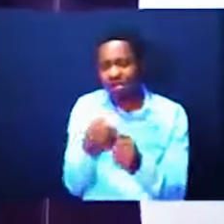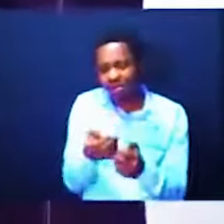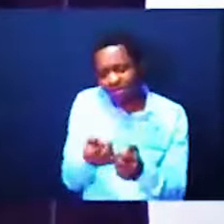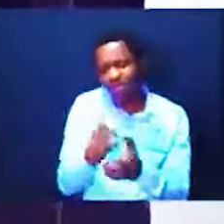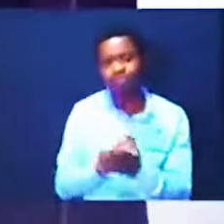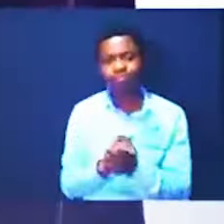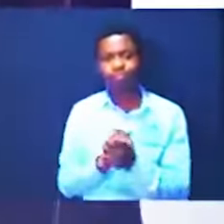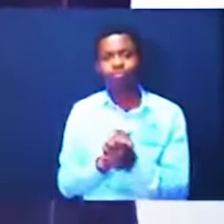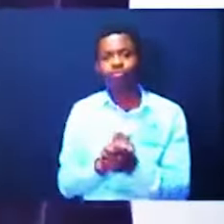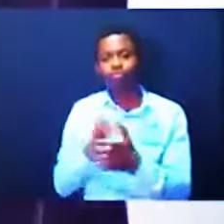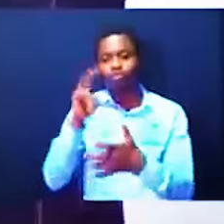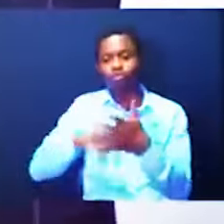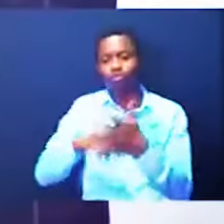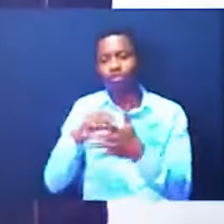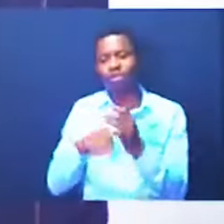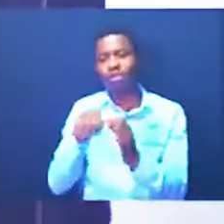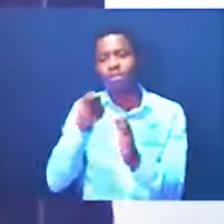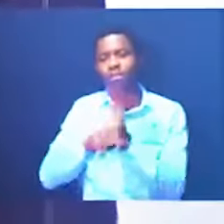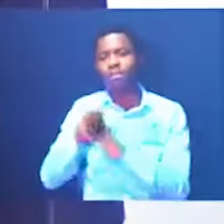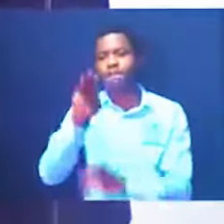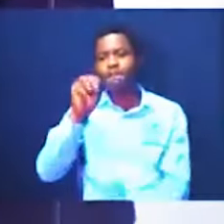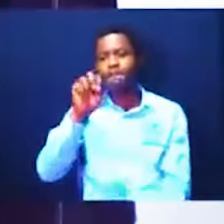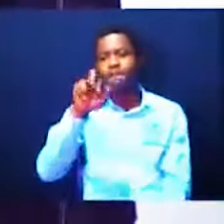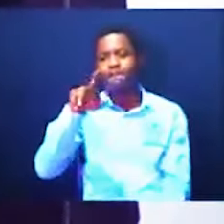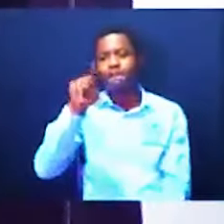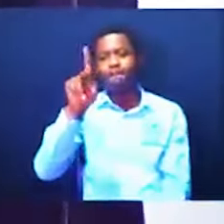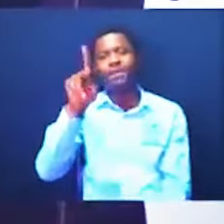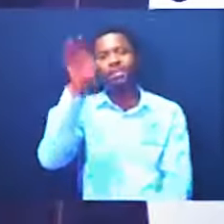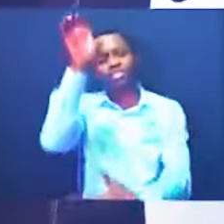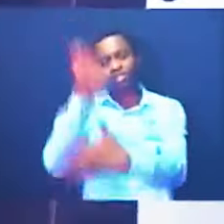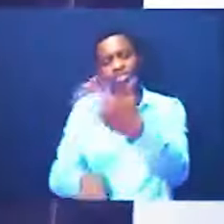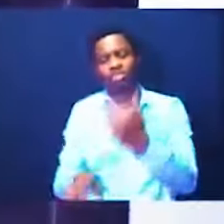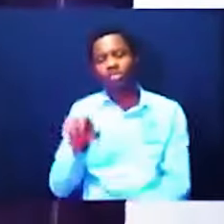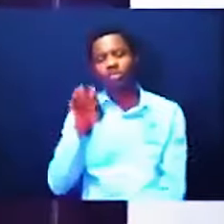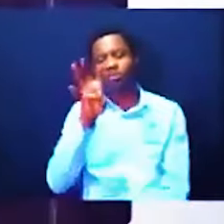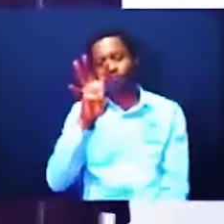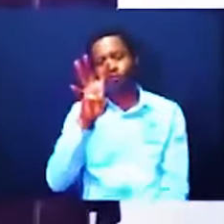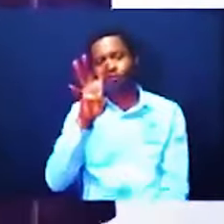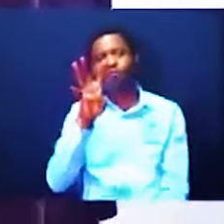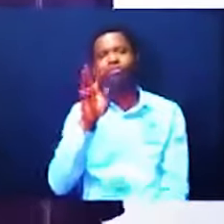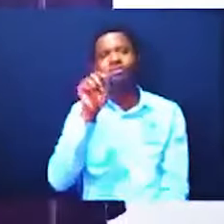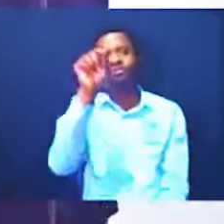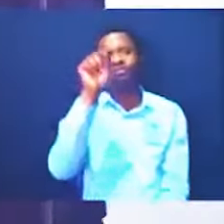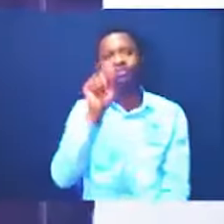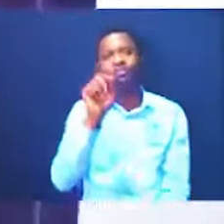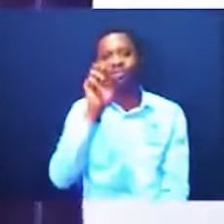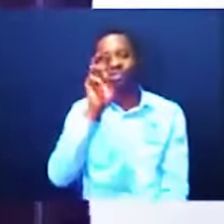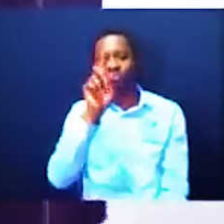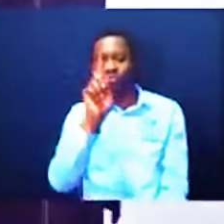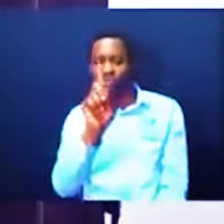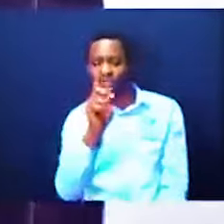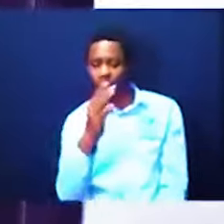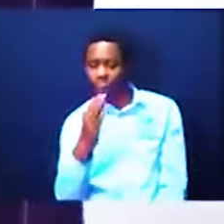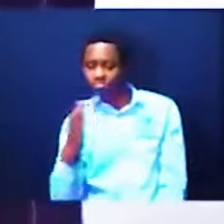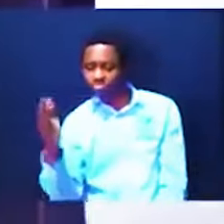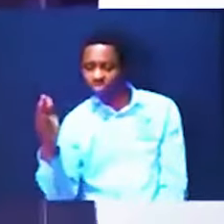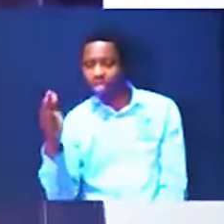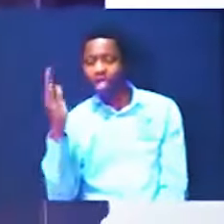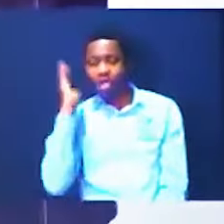Mark chapter 4. I'll be taking it in parts or reading it in parts.